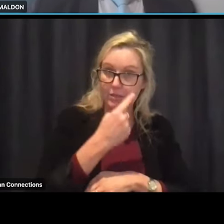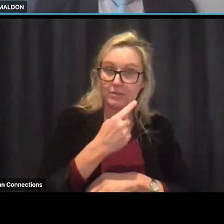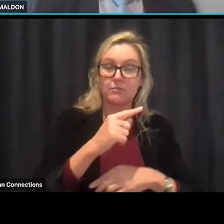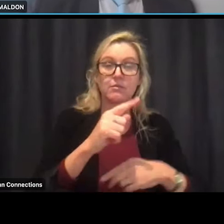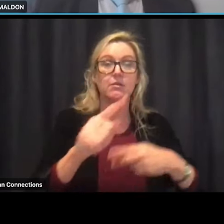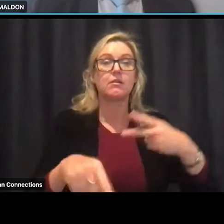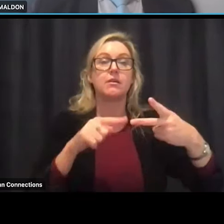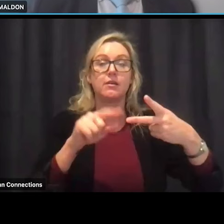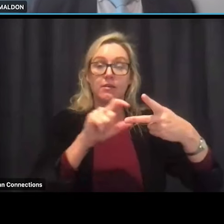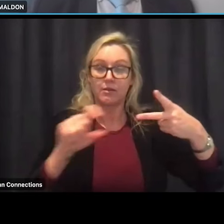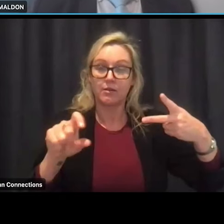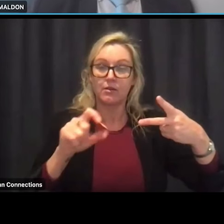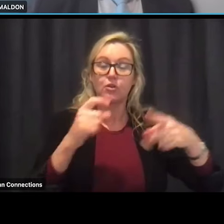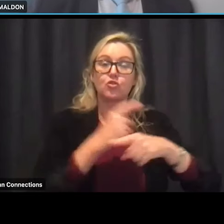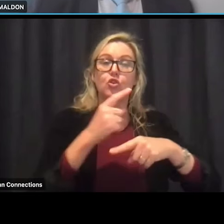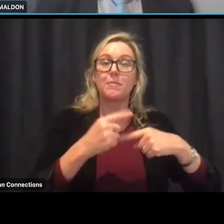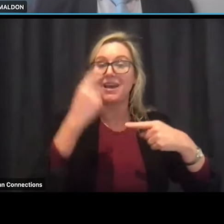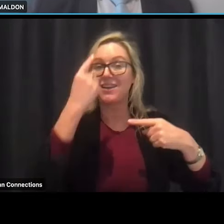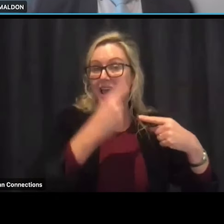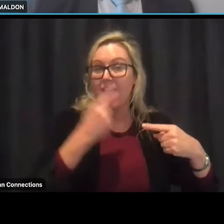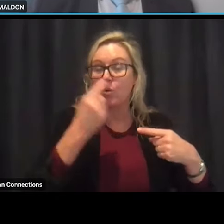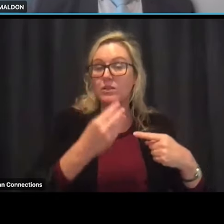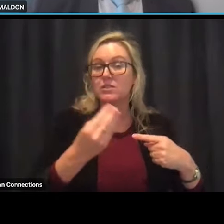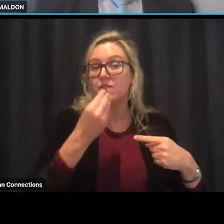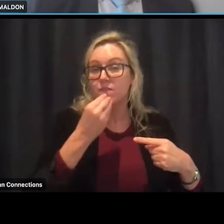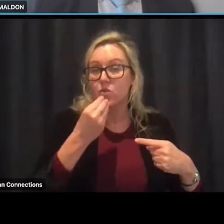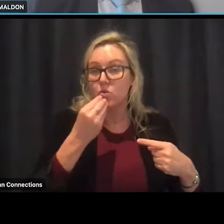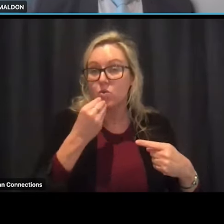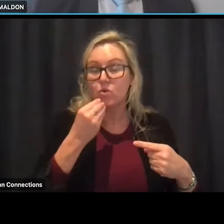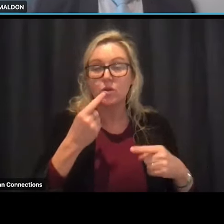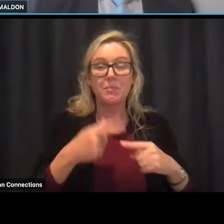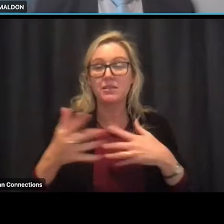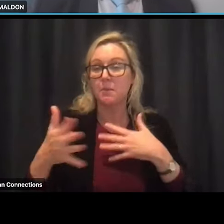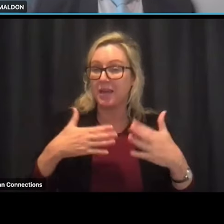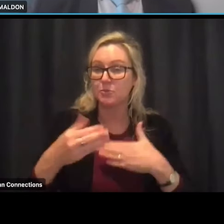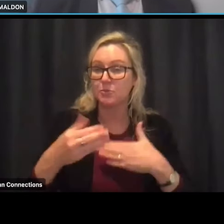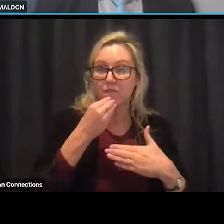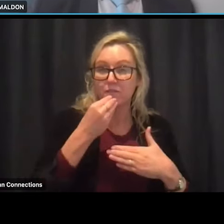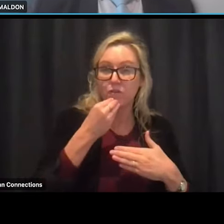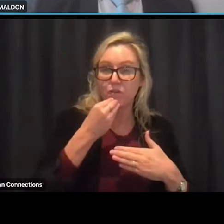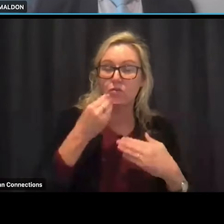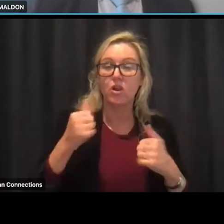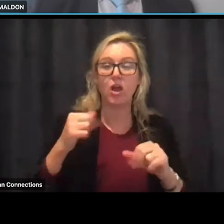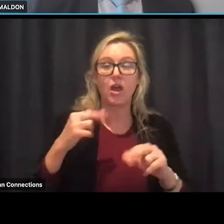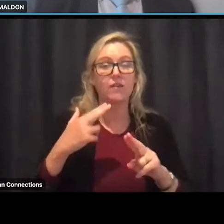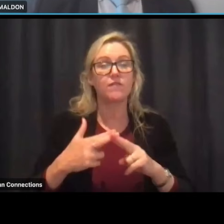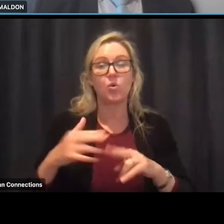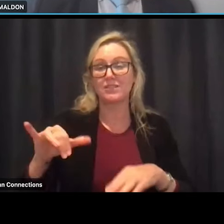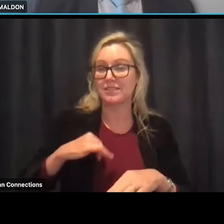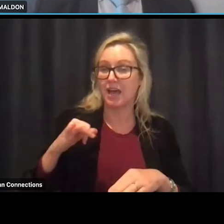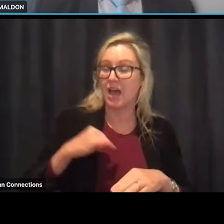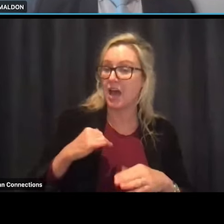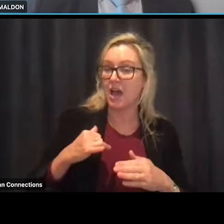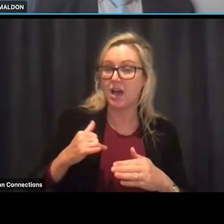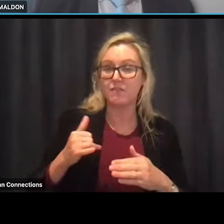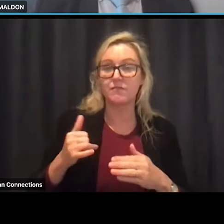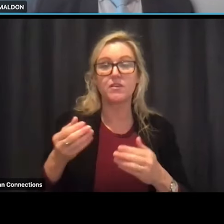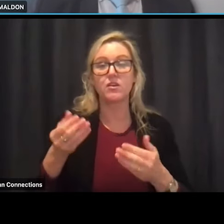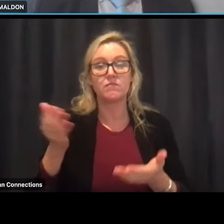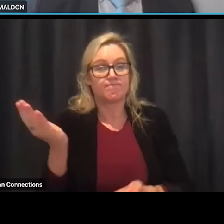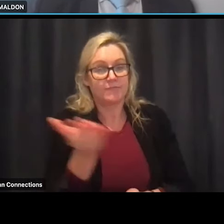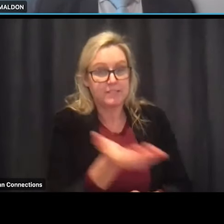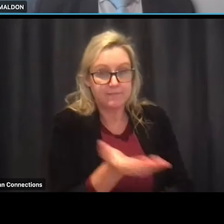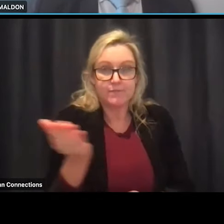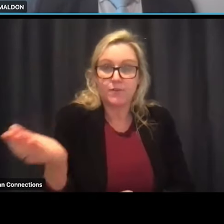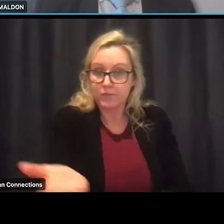second field relates to the hours for food and food service management, which covers labour paid hours for food service and food management